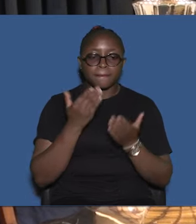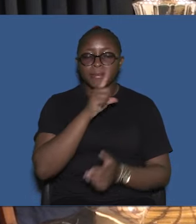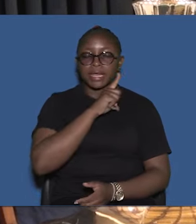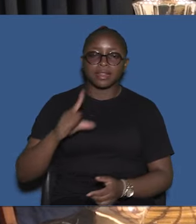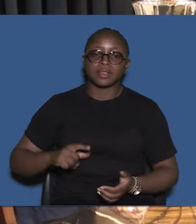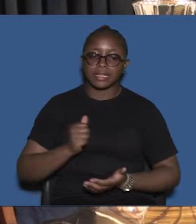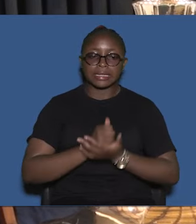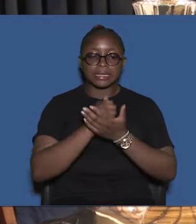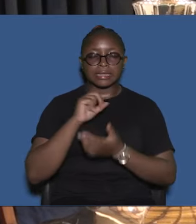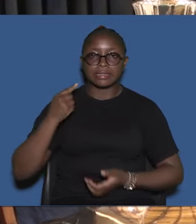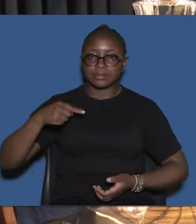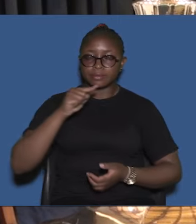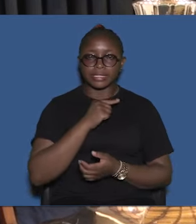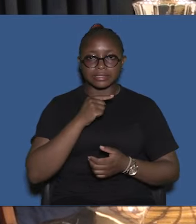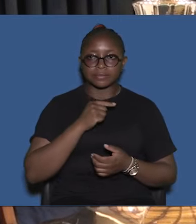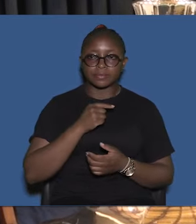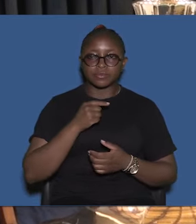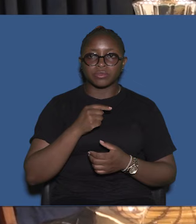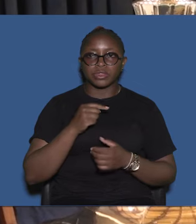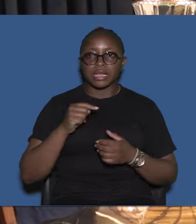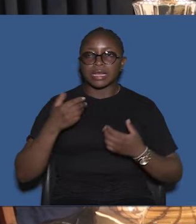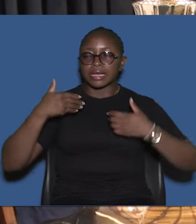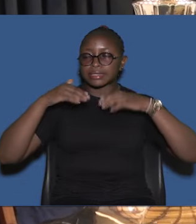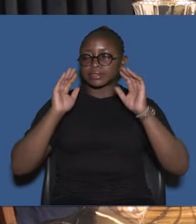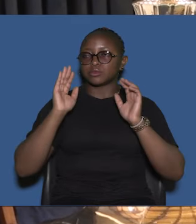submit fully to him. Let's pray together.